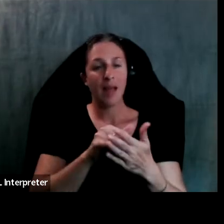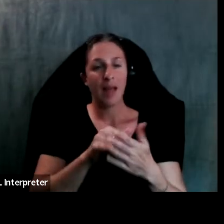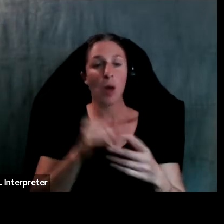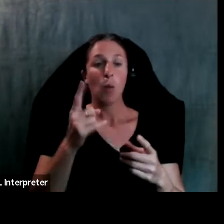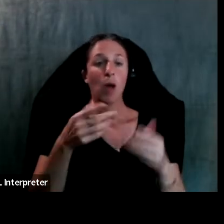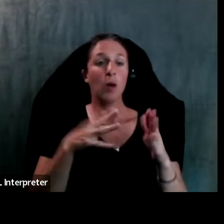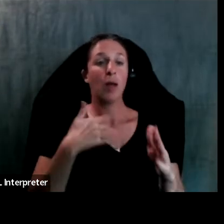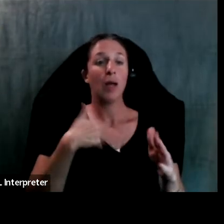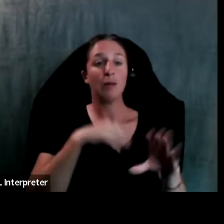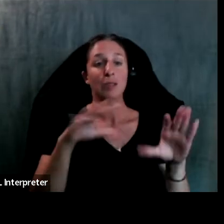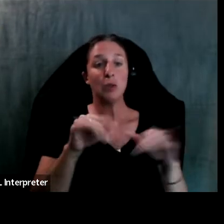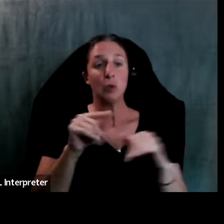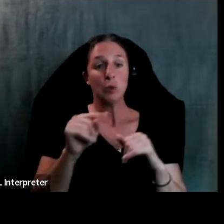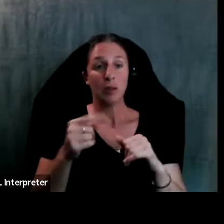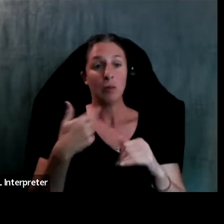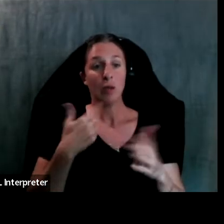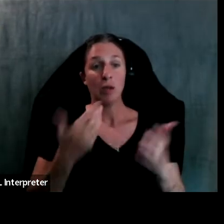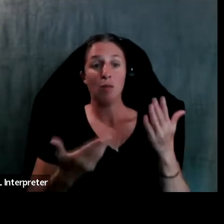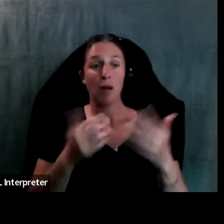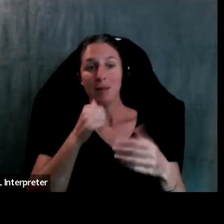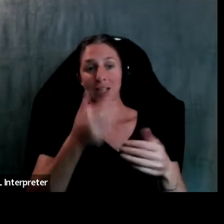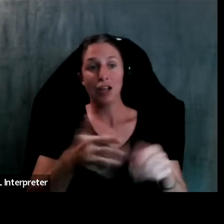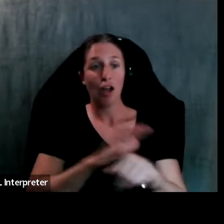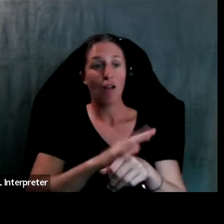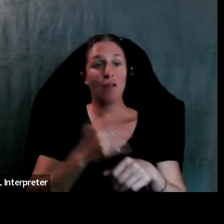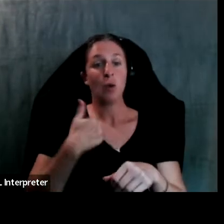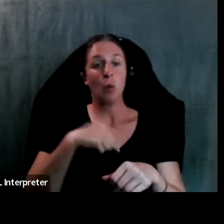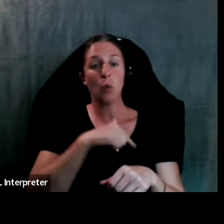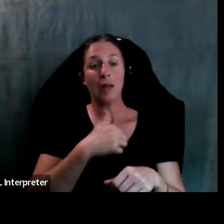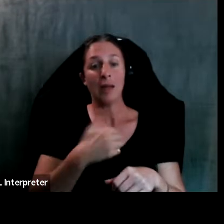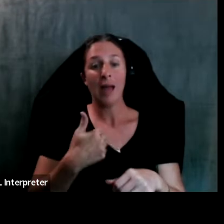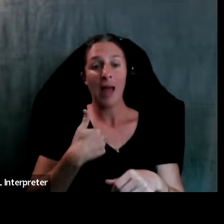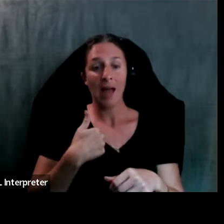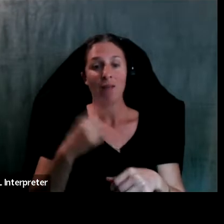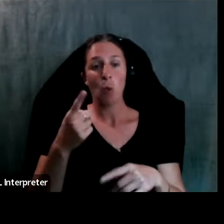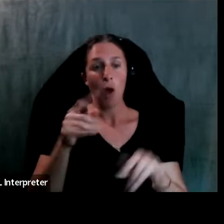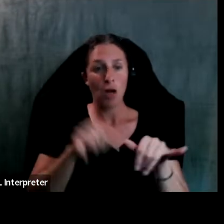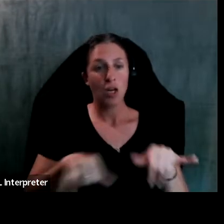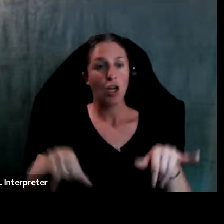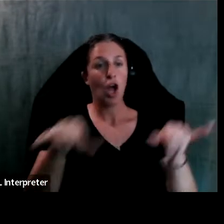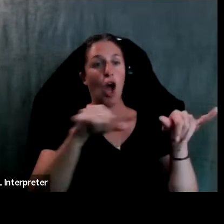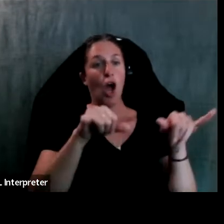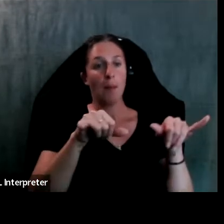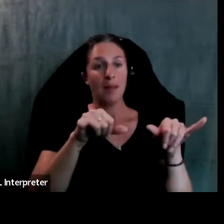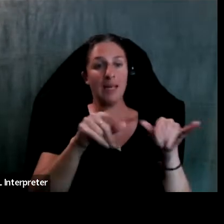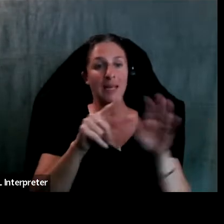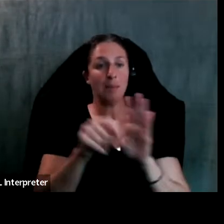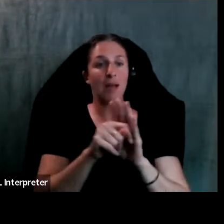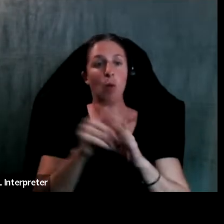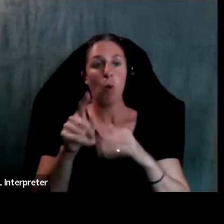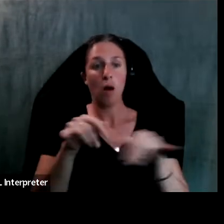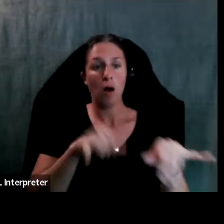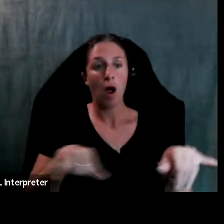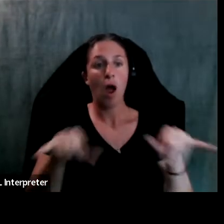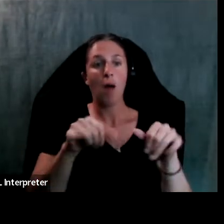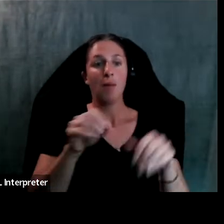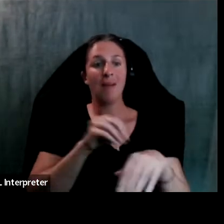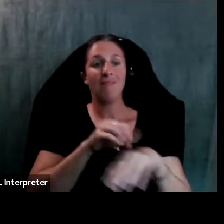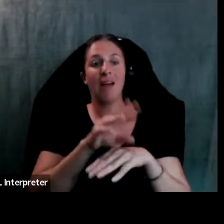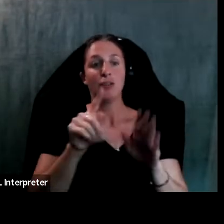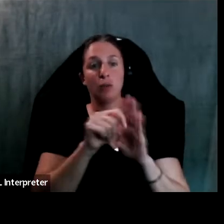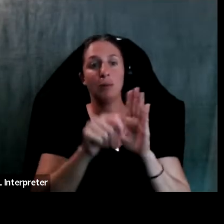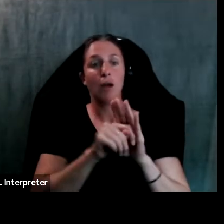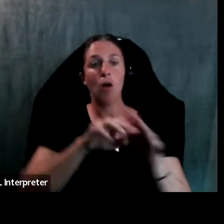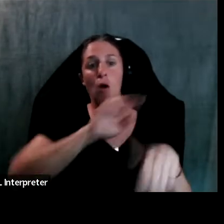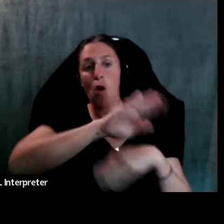do it is we probably didn't cover this, but we have one common advisory period that all students